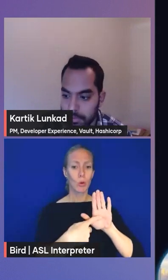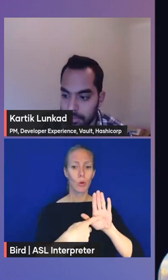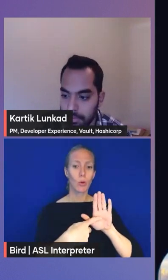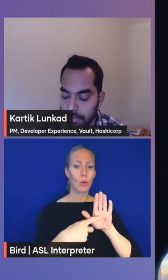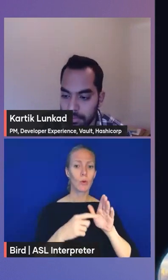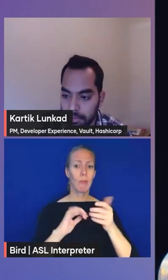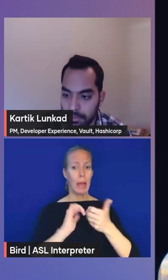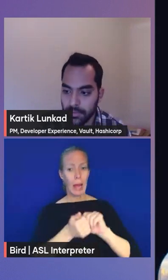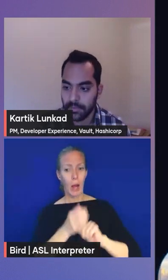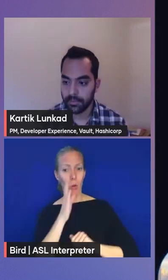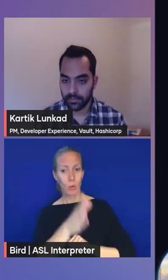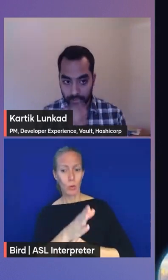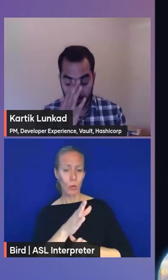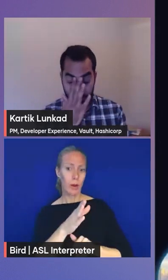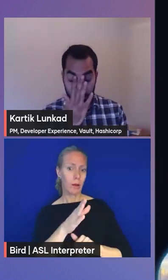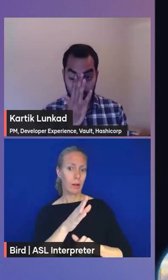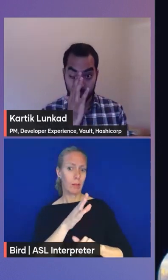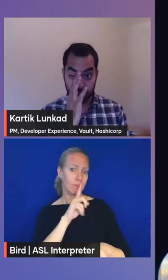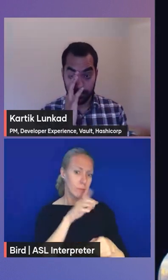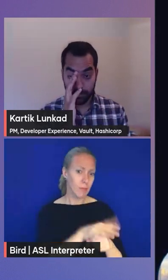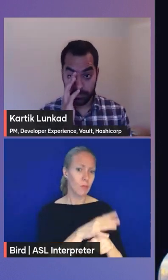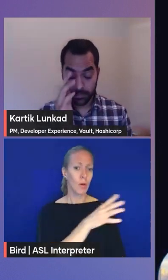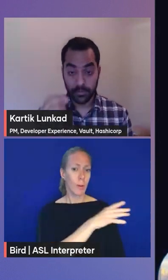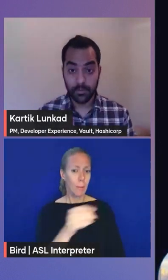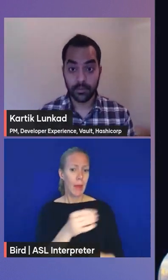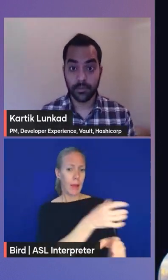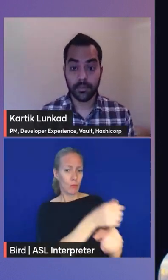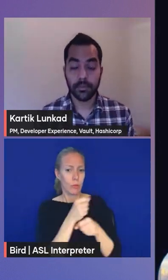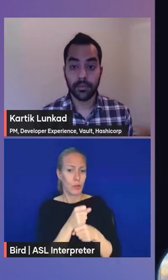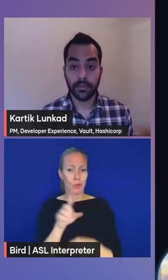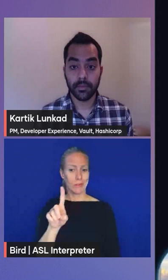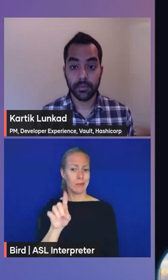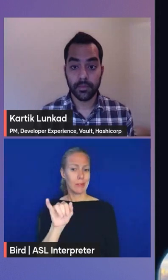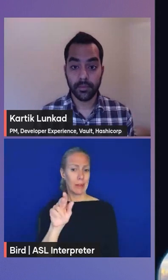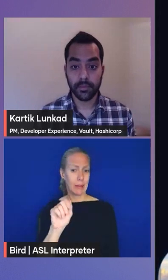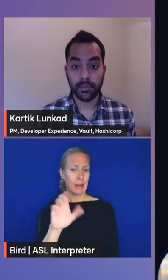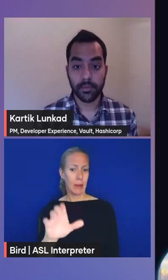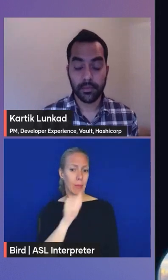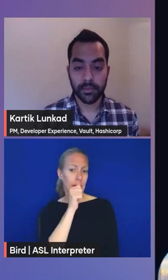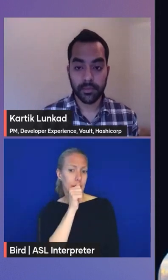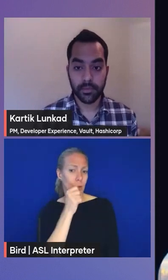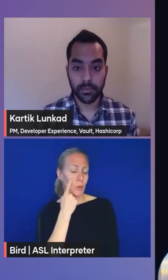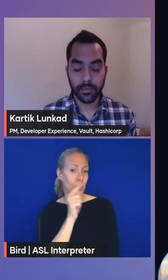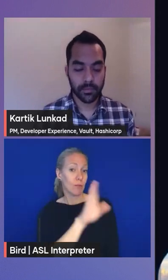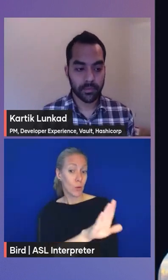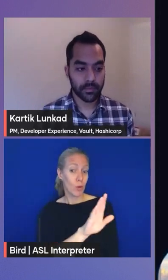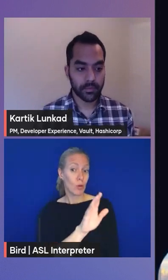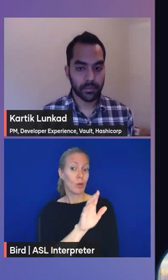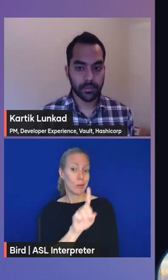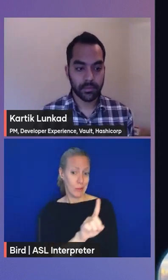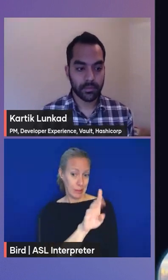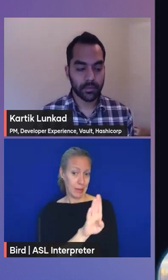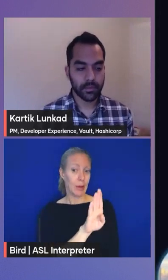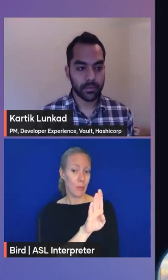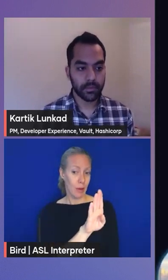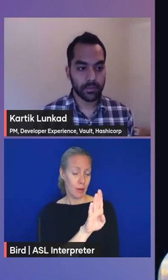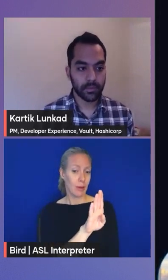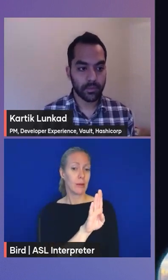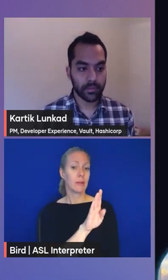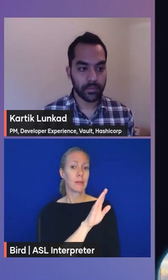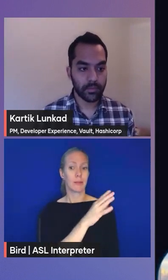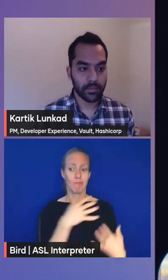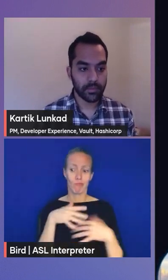authenticate and retrieve dynamic secrets for your database into your Go application. And we'll be